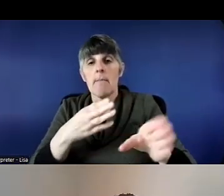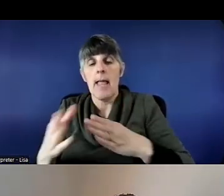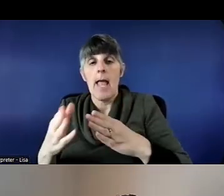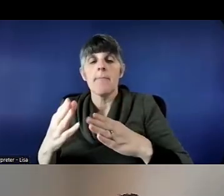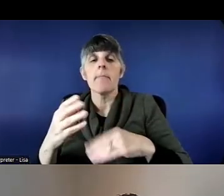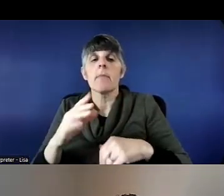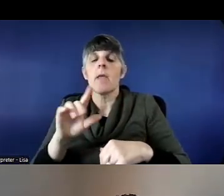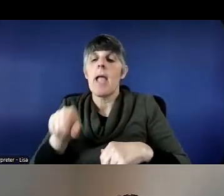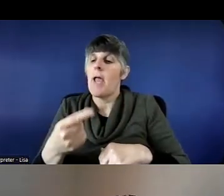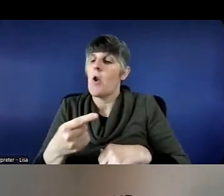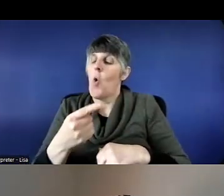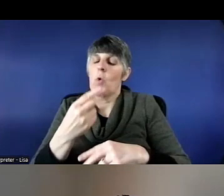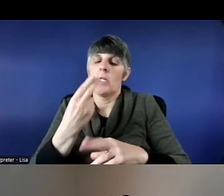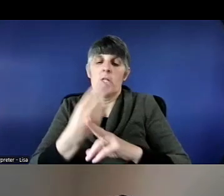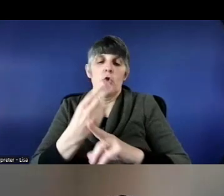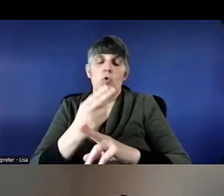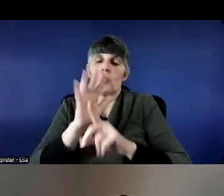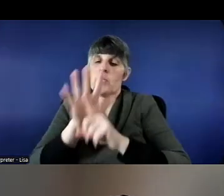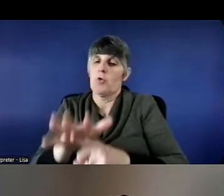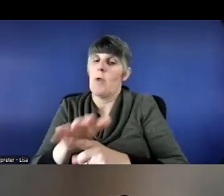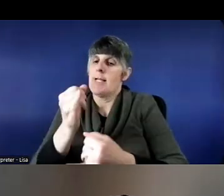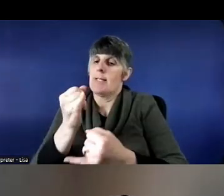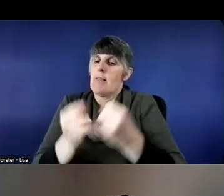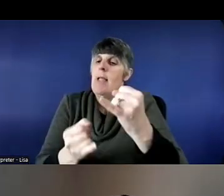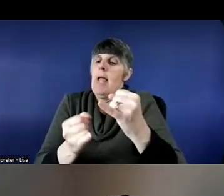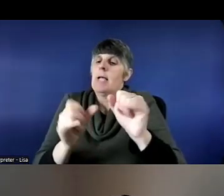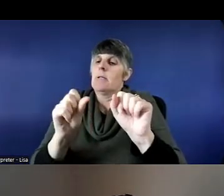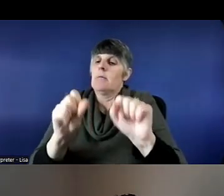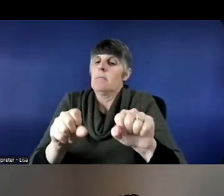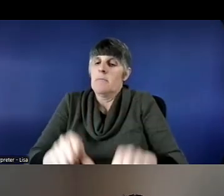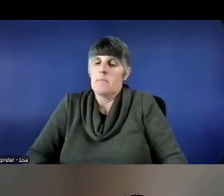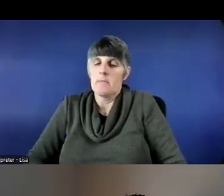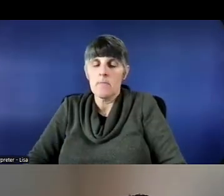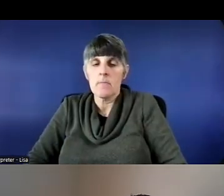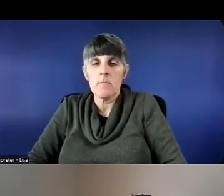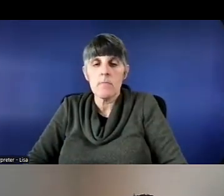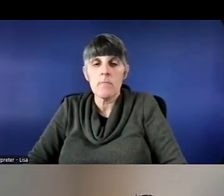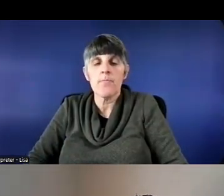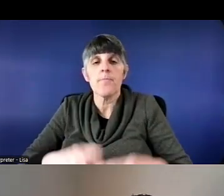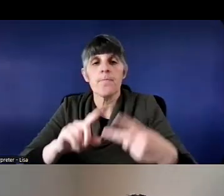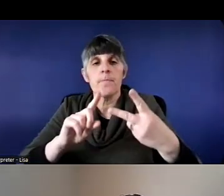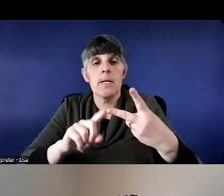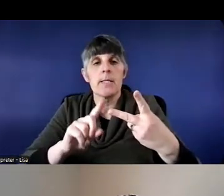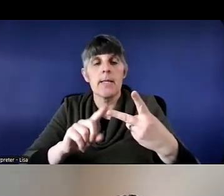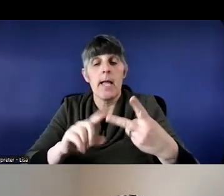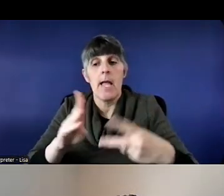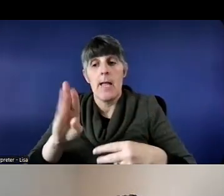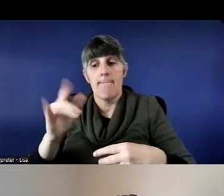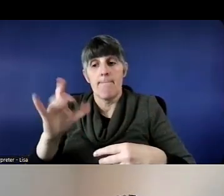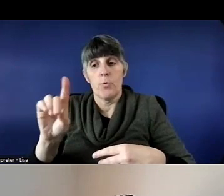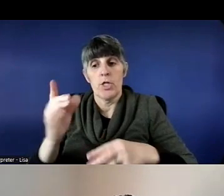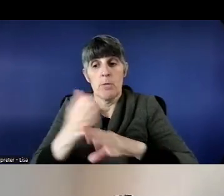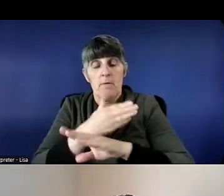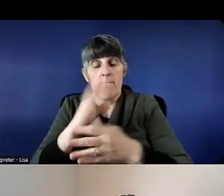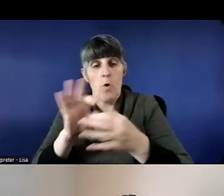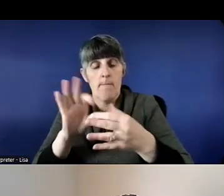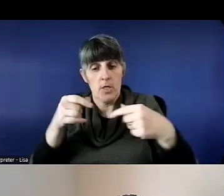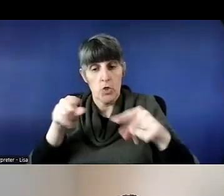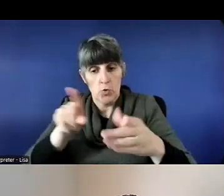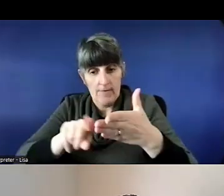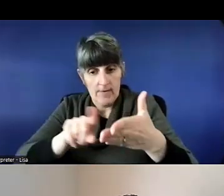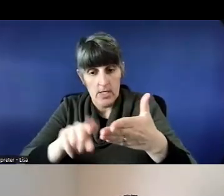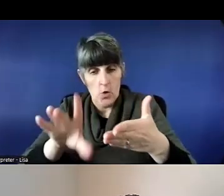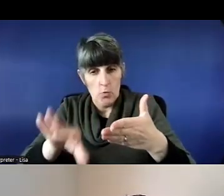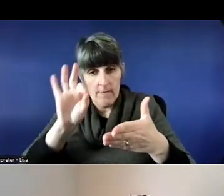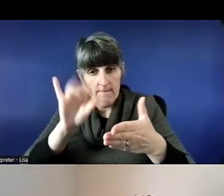to physical restraint as a last resort. Second, as Bridget mentioned earlier, during our investigation, we